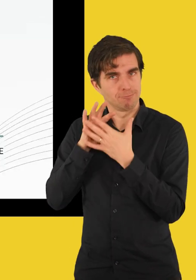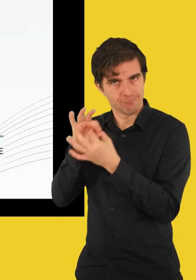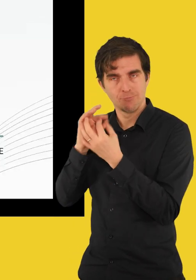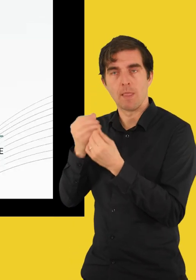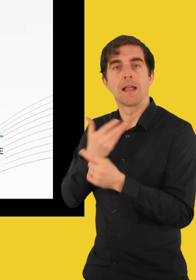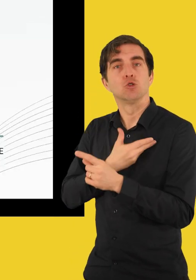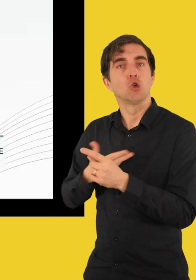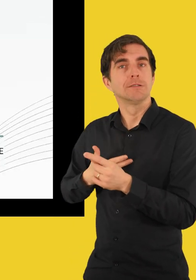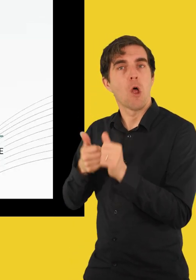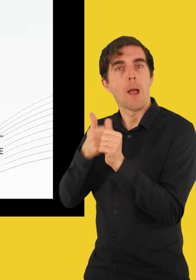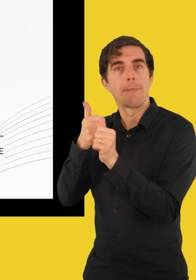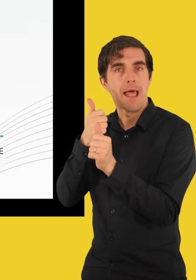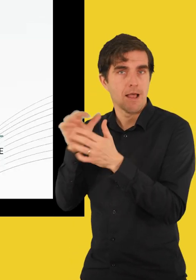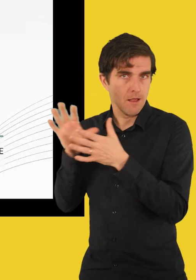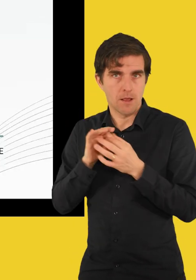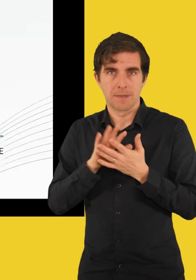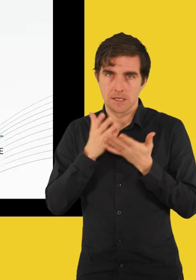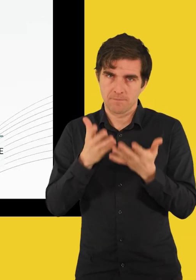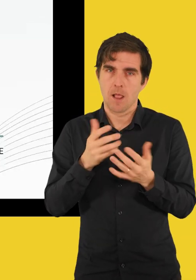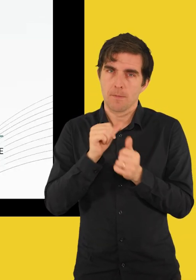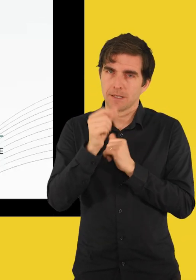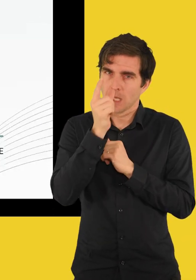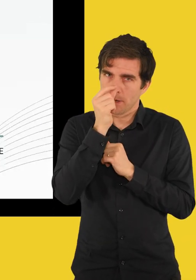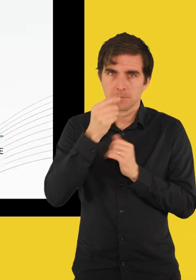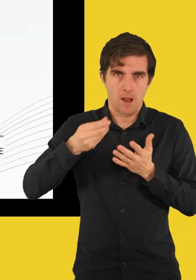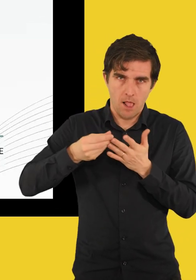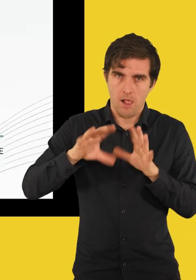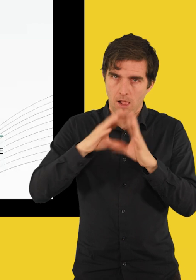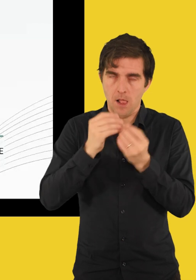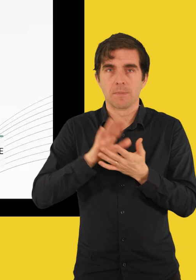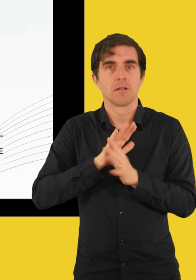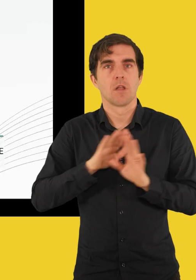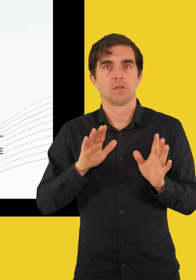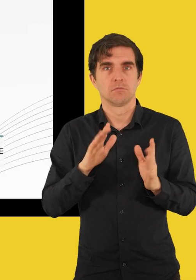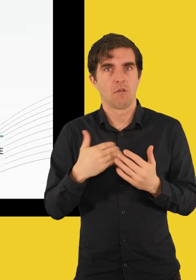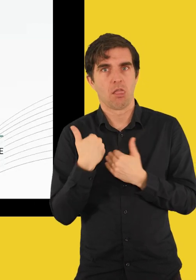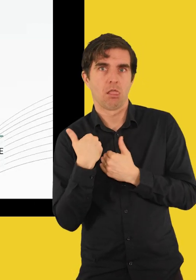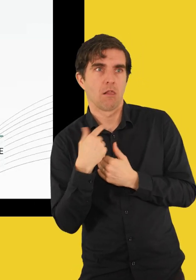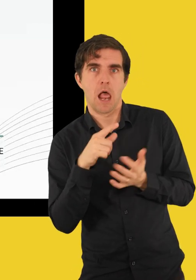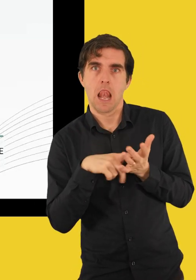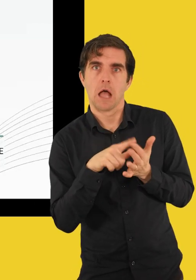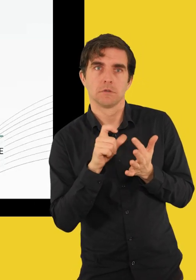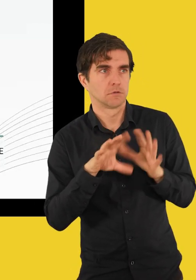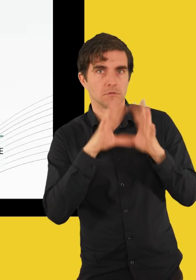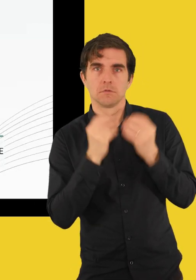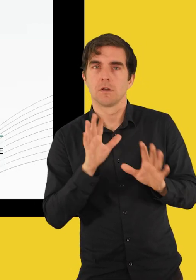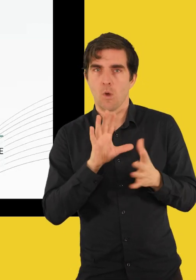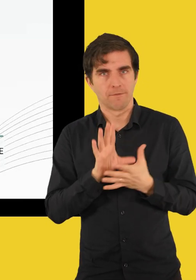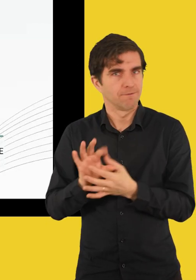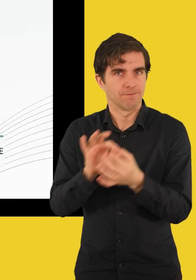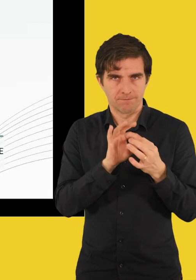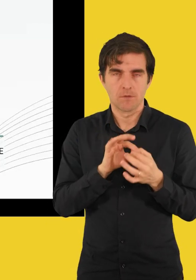we're working with the insurance companies to give them the best possible price, so that it won't burden